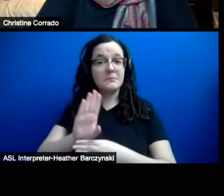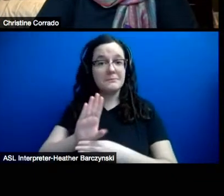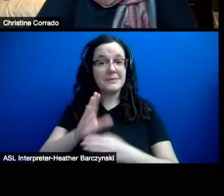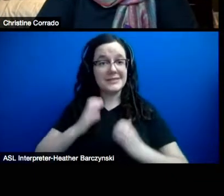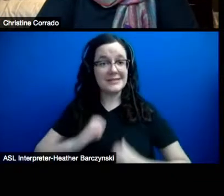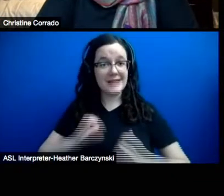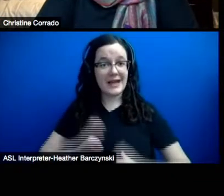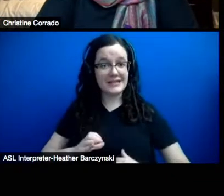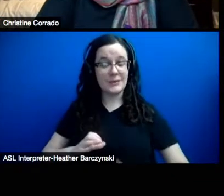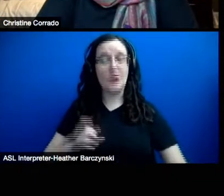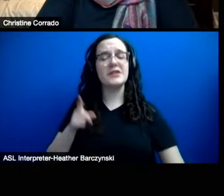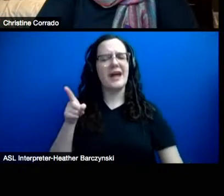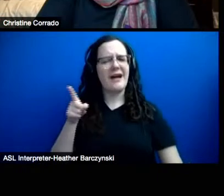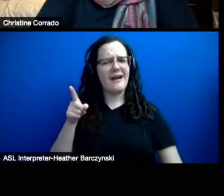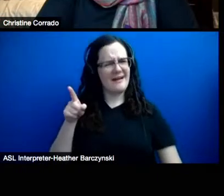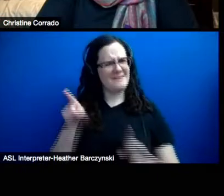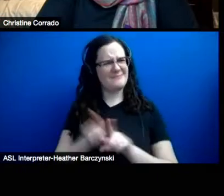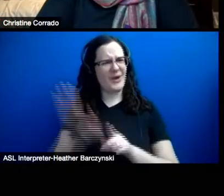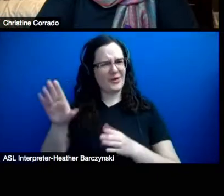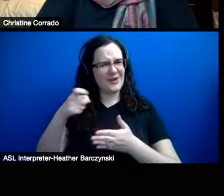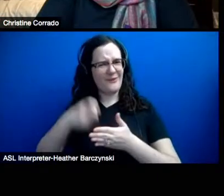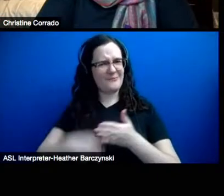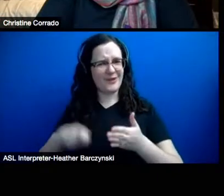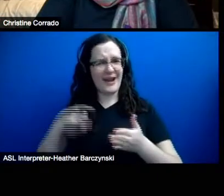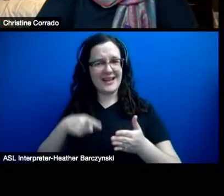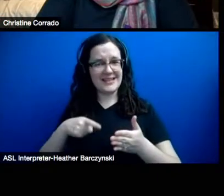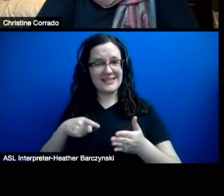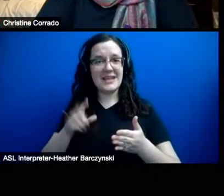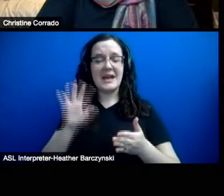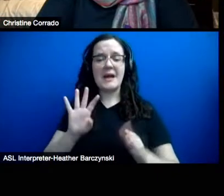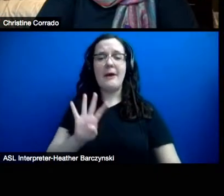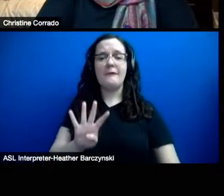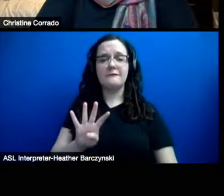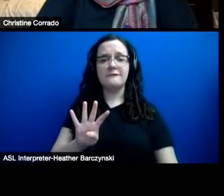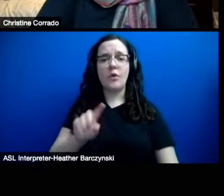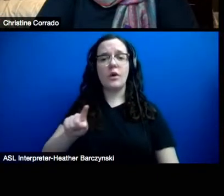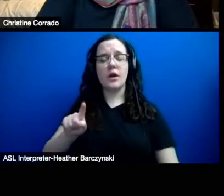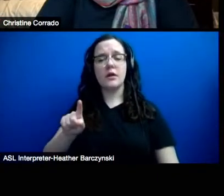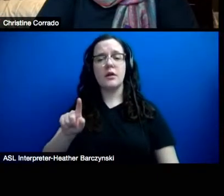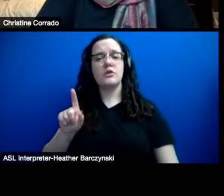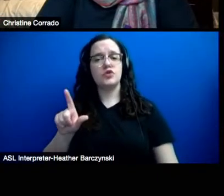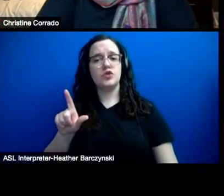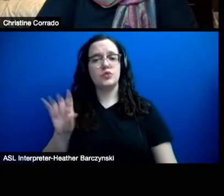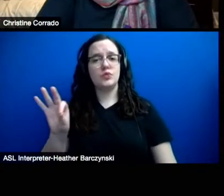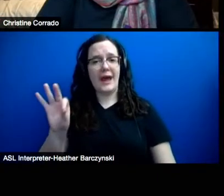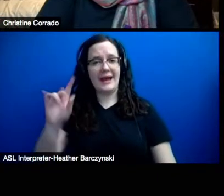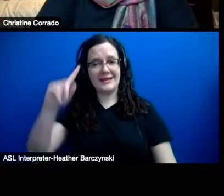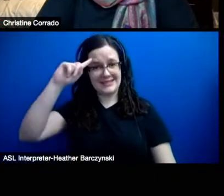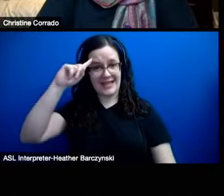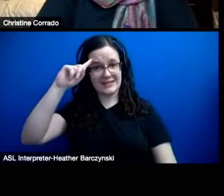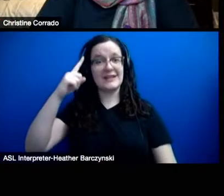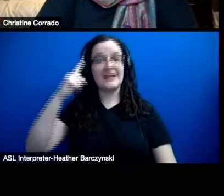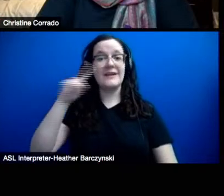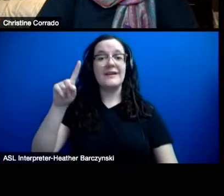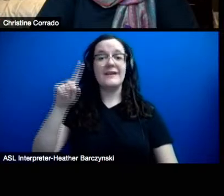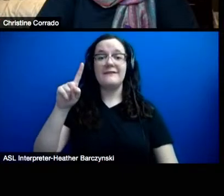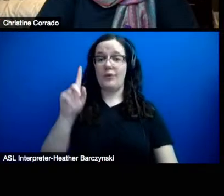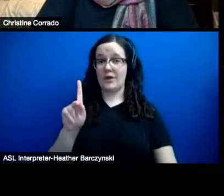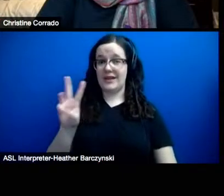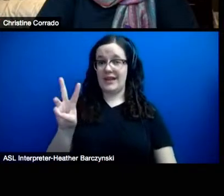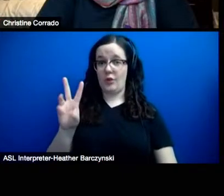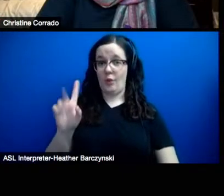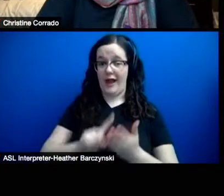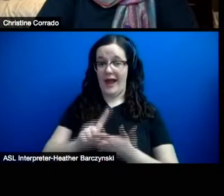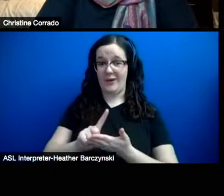doing so at a price of about 4.29 cents per kilowatt hour. That's a price that's